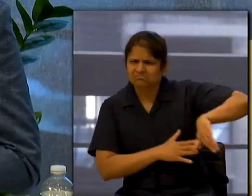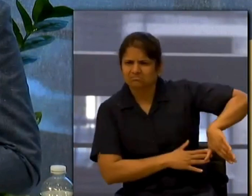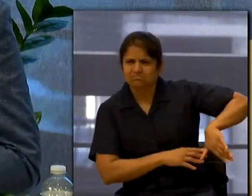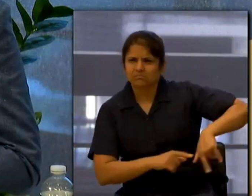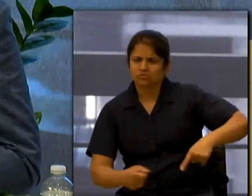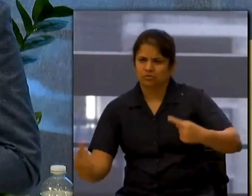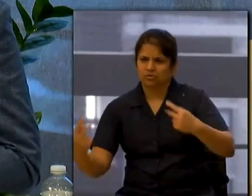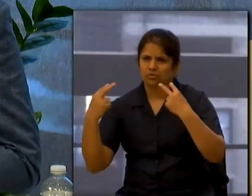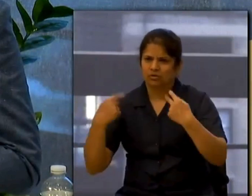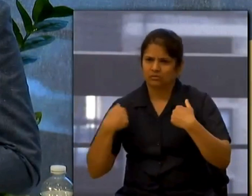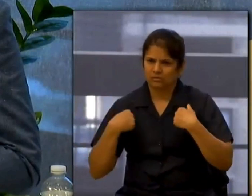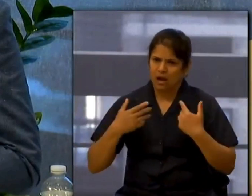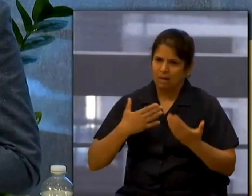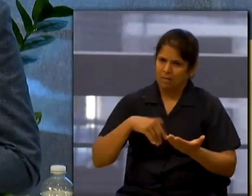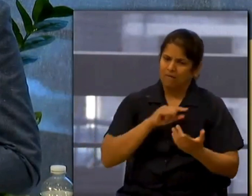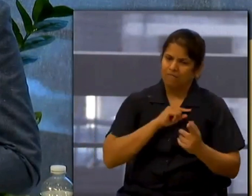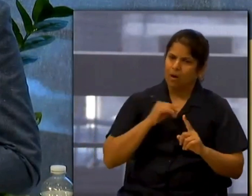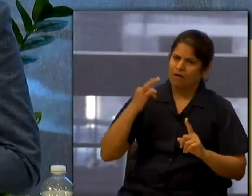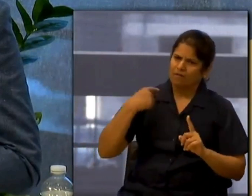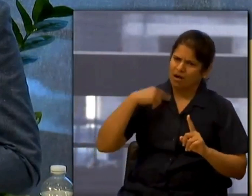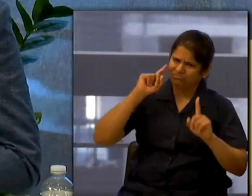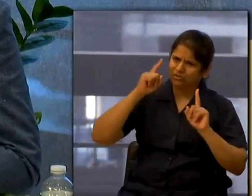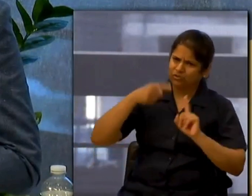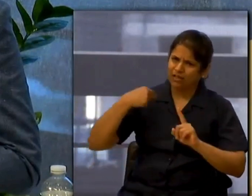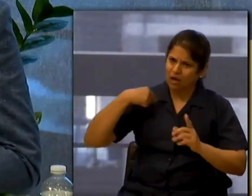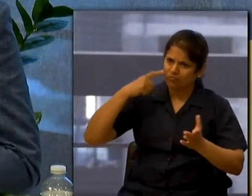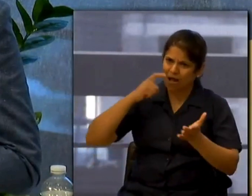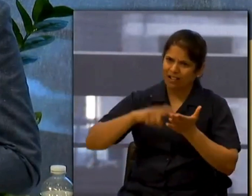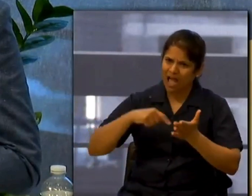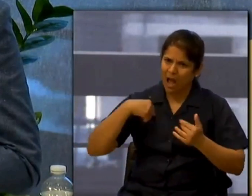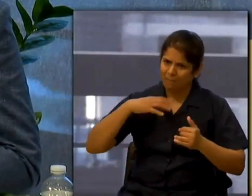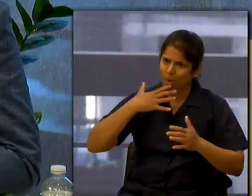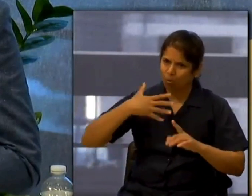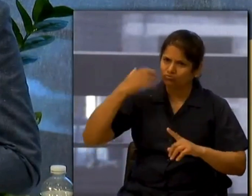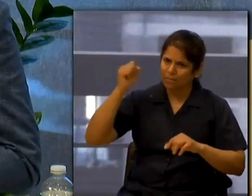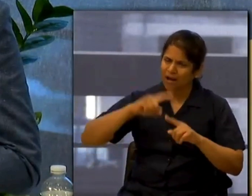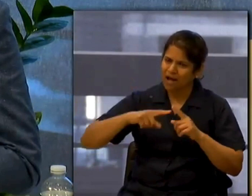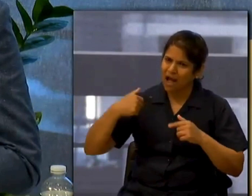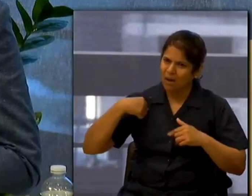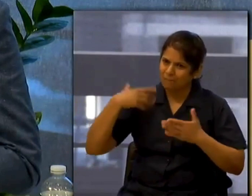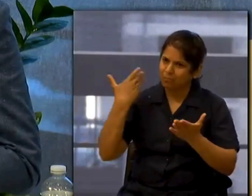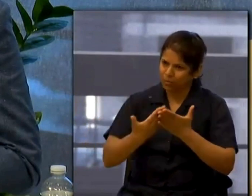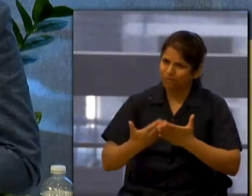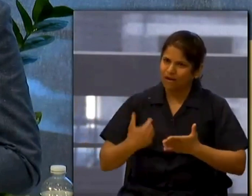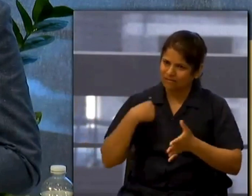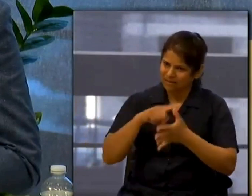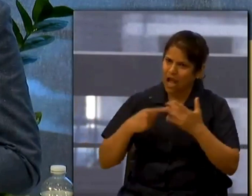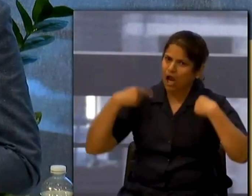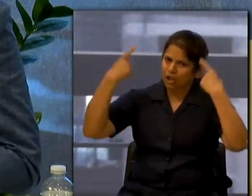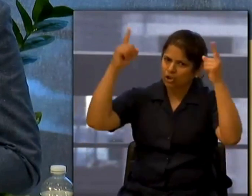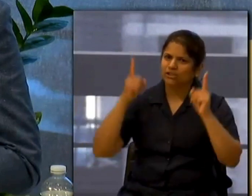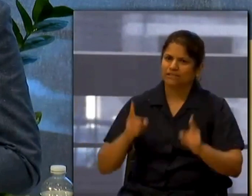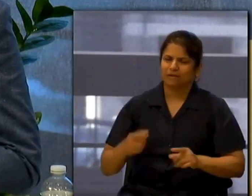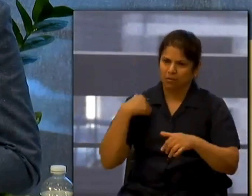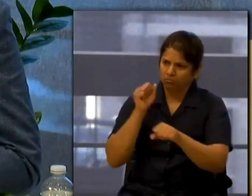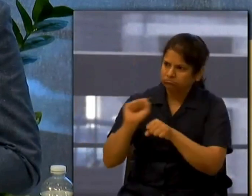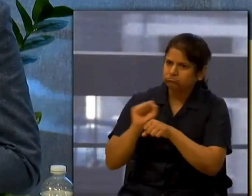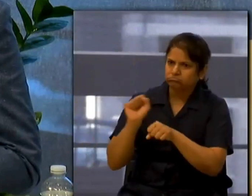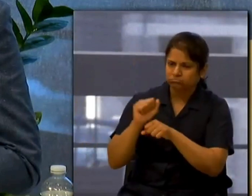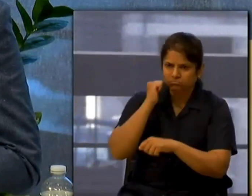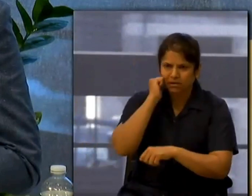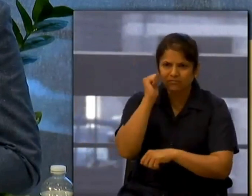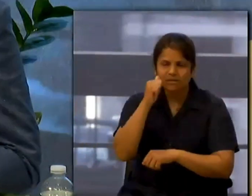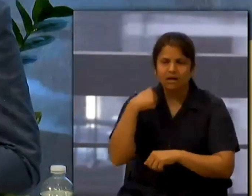and showcased the work that they're able to do every day on behalf